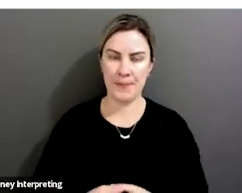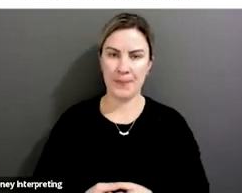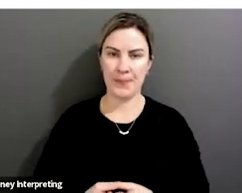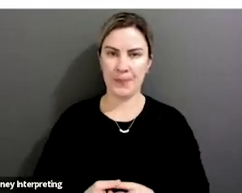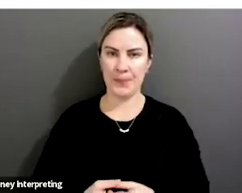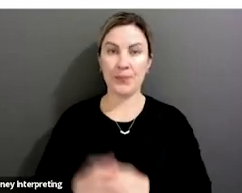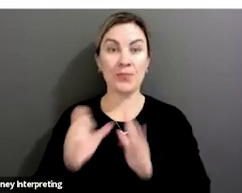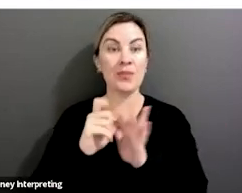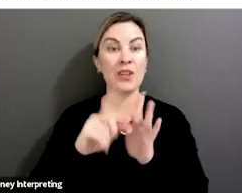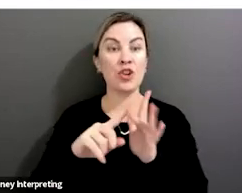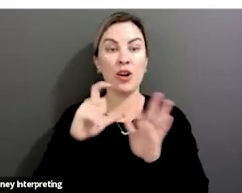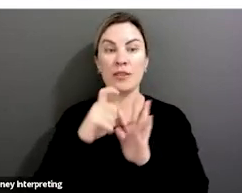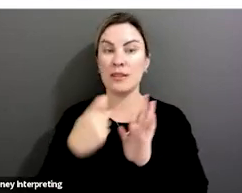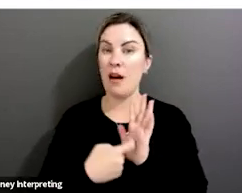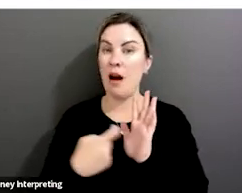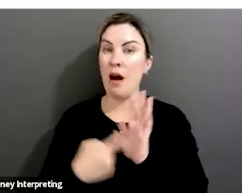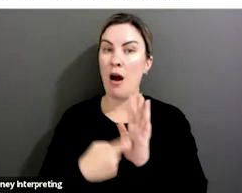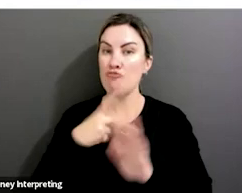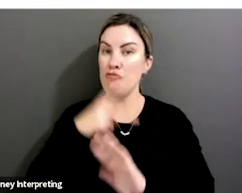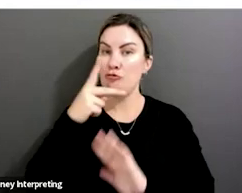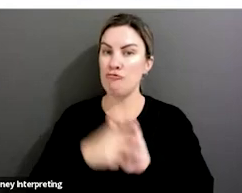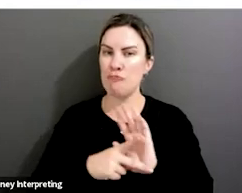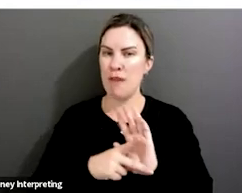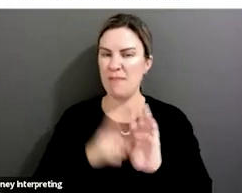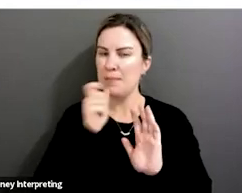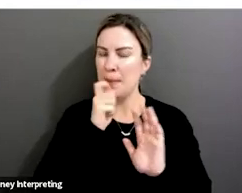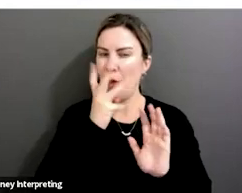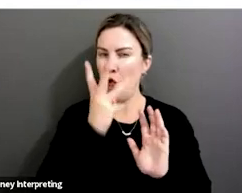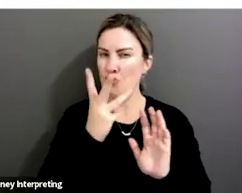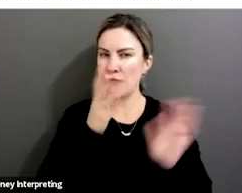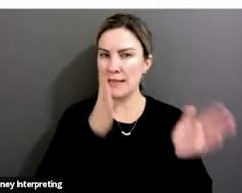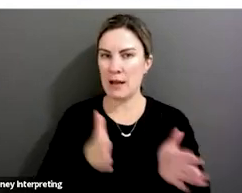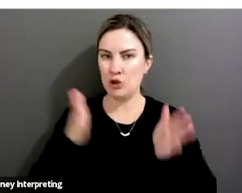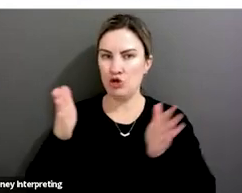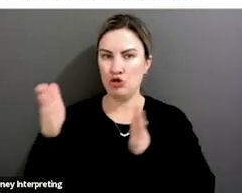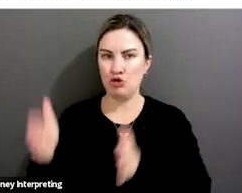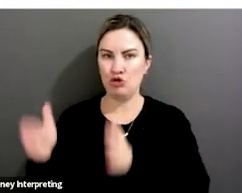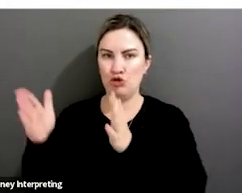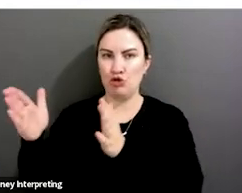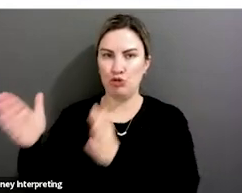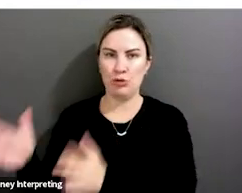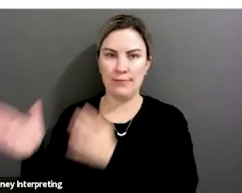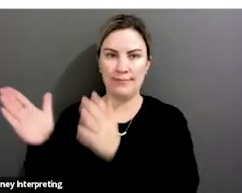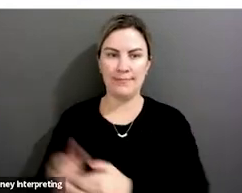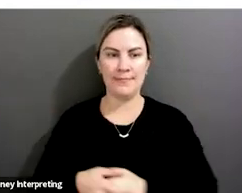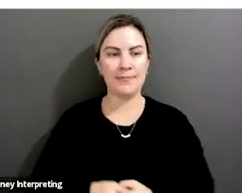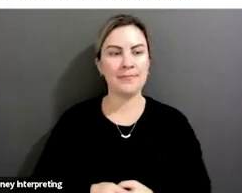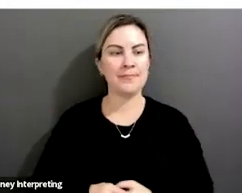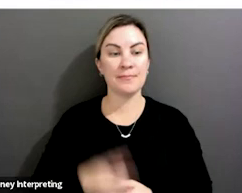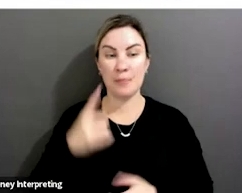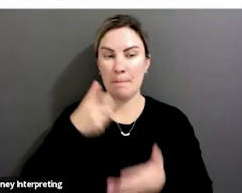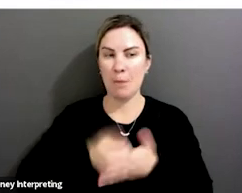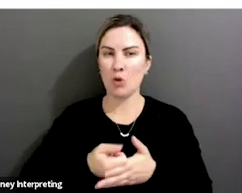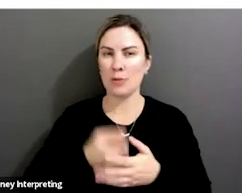The DIDRR program has actually progressed in 3 iterative stages. And at the bottom of the timeline, you can see those stages.